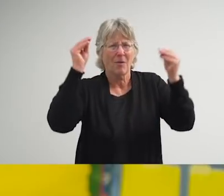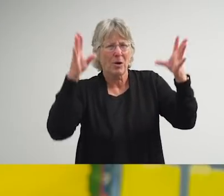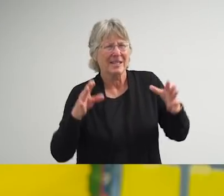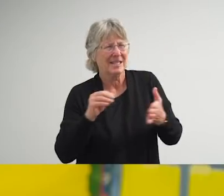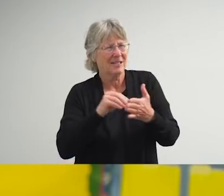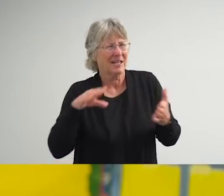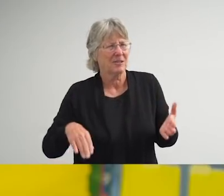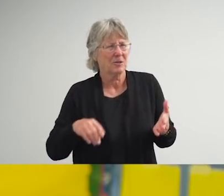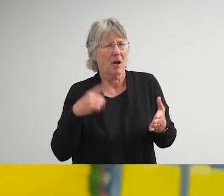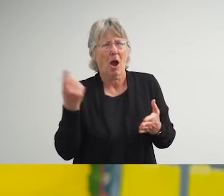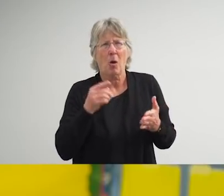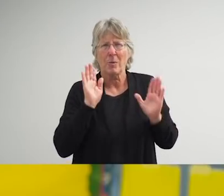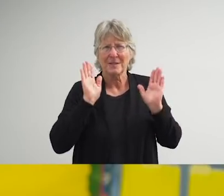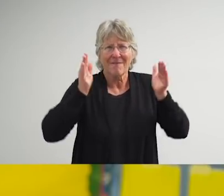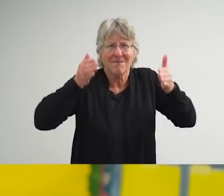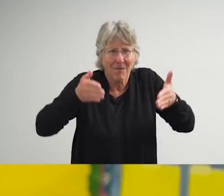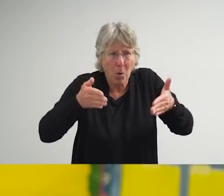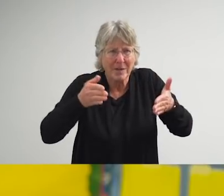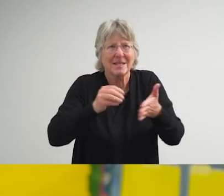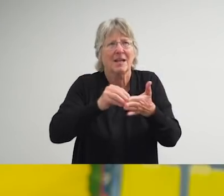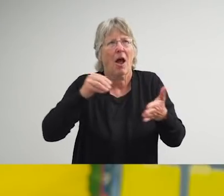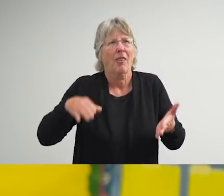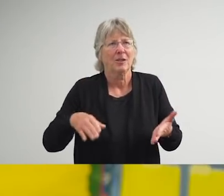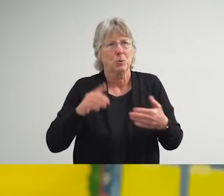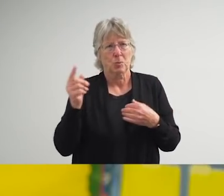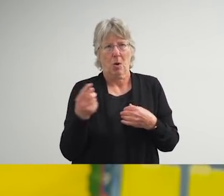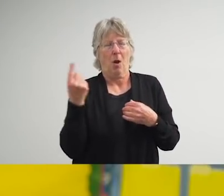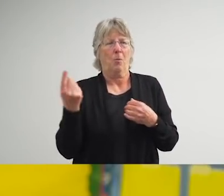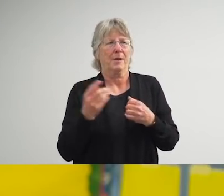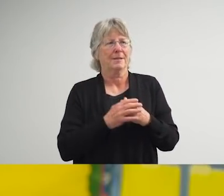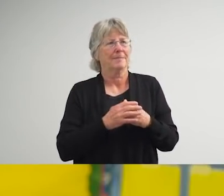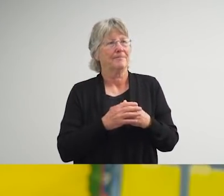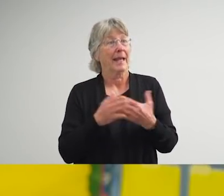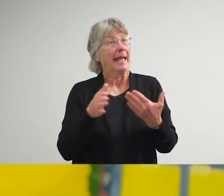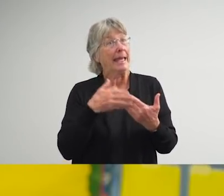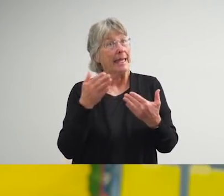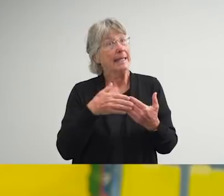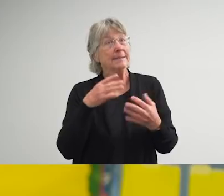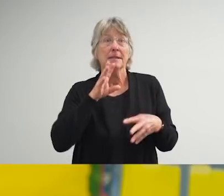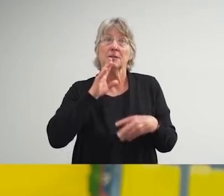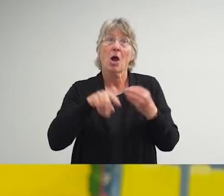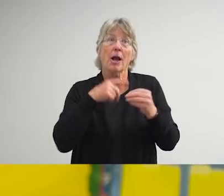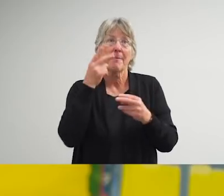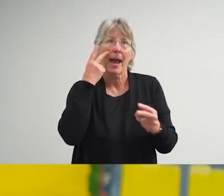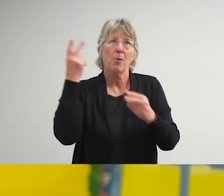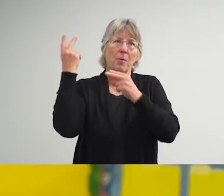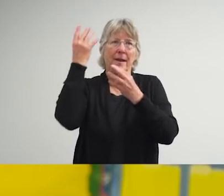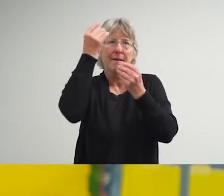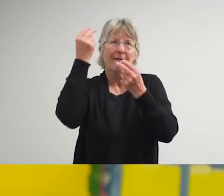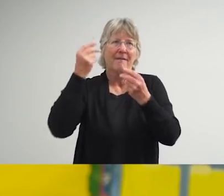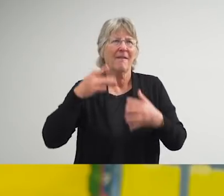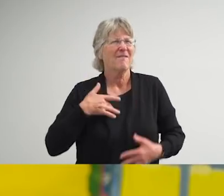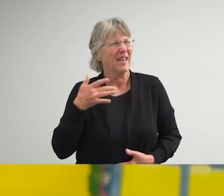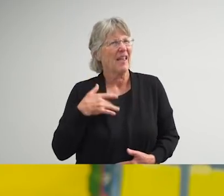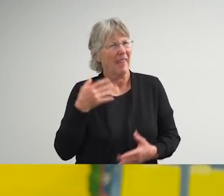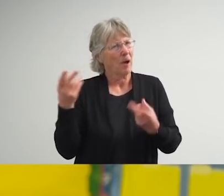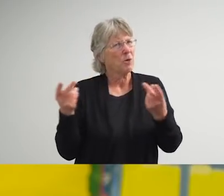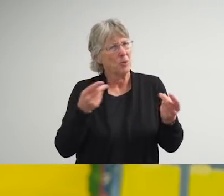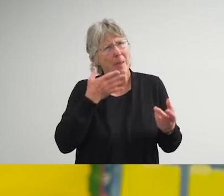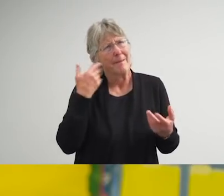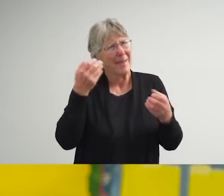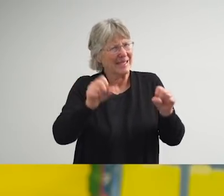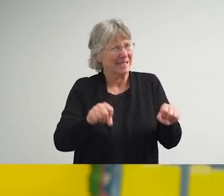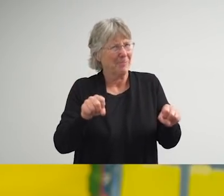students at the center of our efforts. While it's easy to talk about these reflections and feel that we are doing the best that we